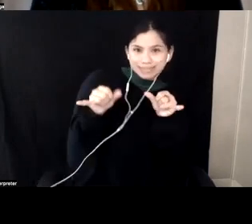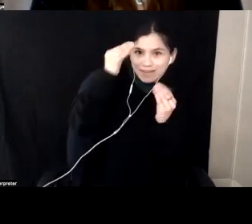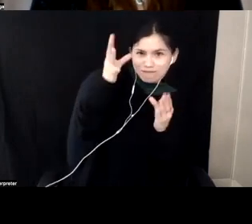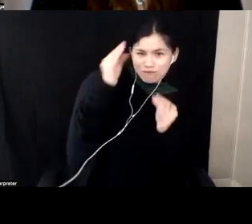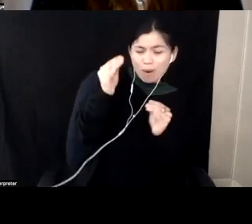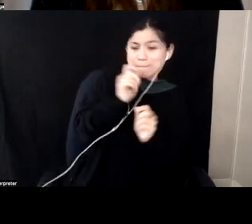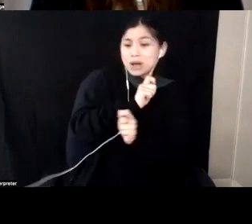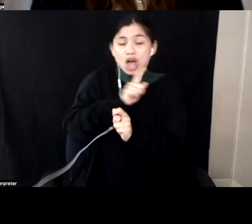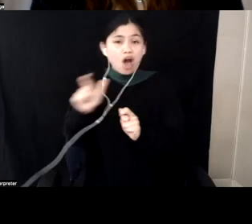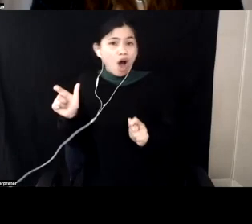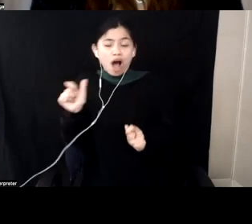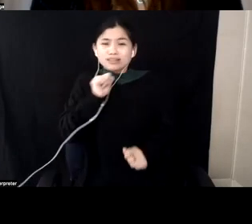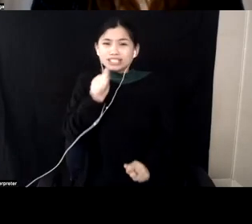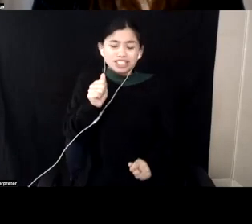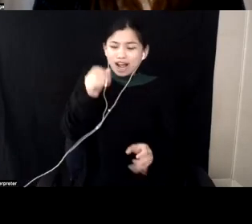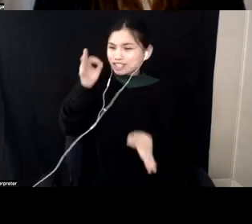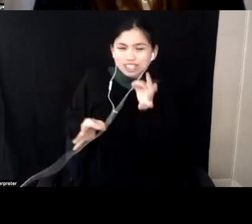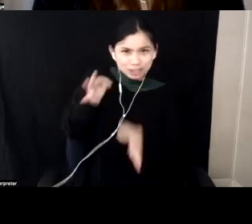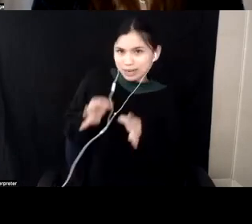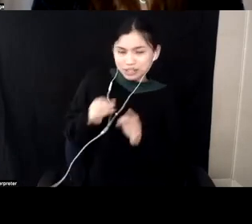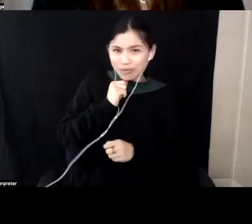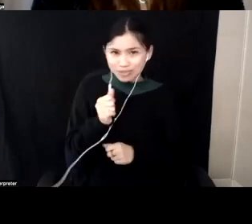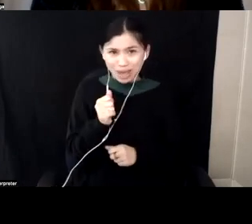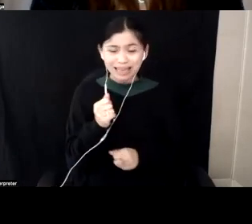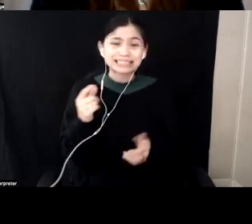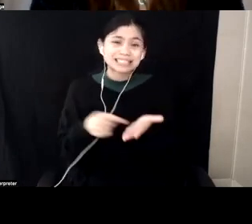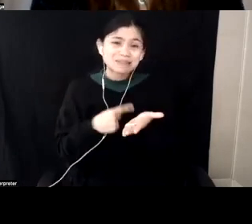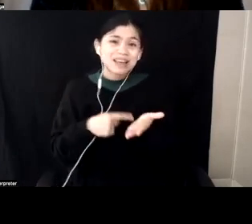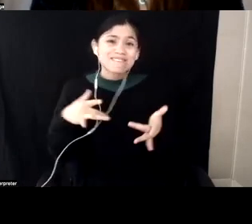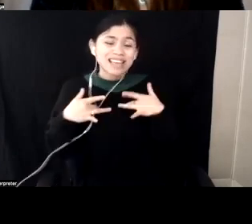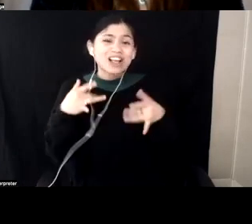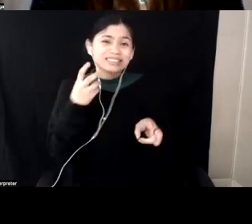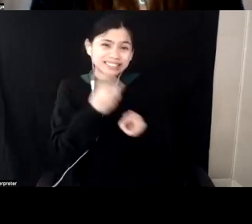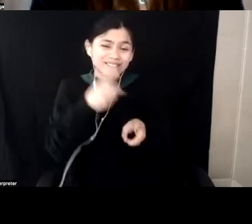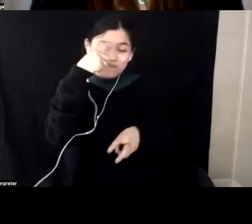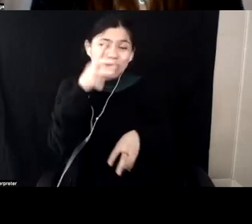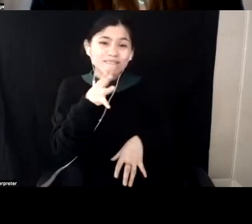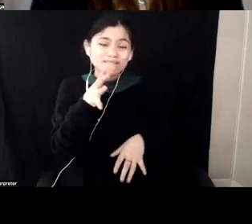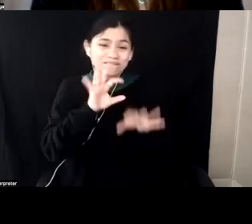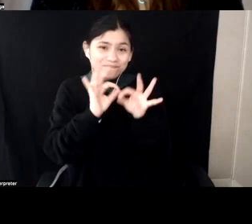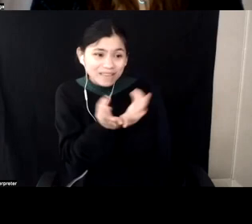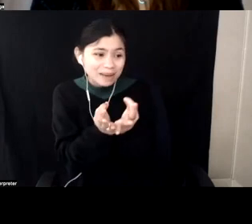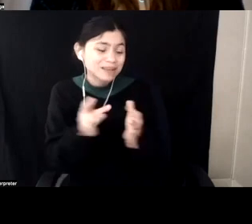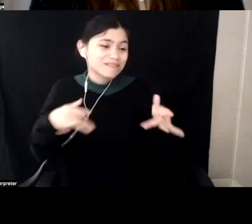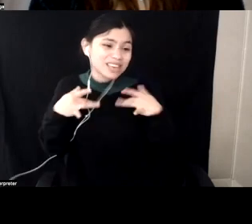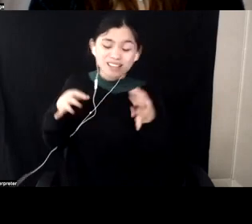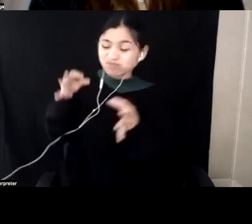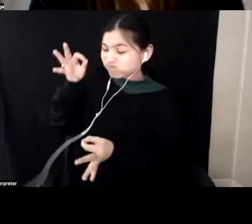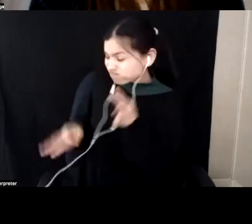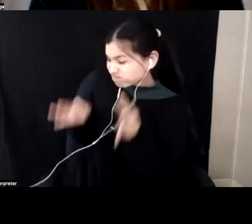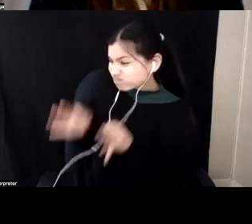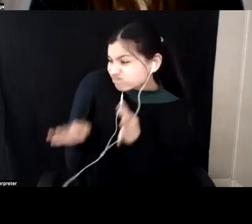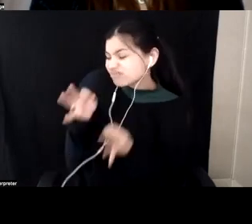that's also sometimes hard, as you feel like the judgment might be there if you're not